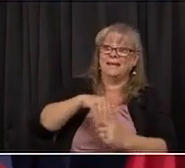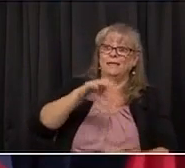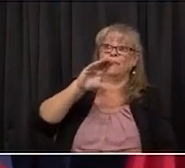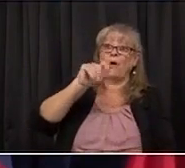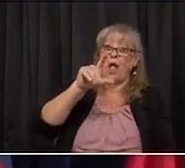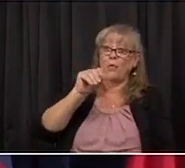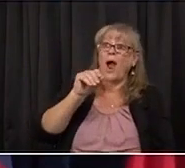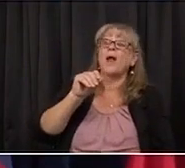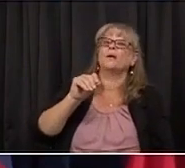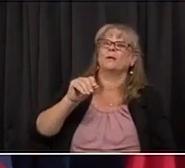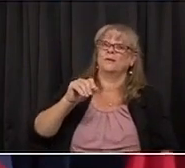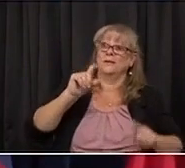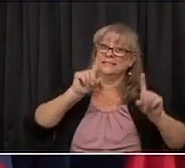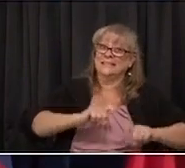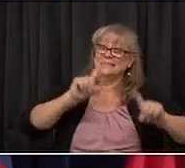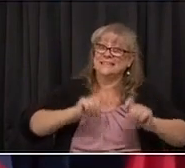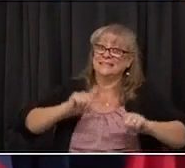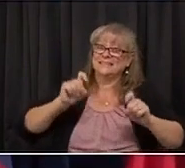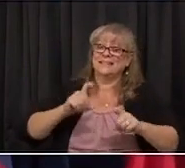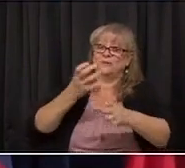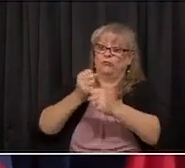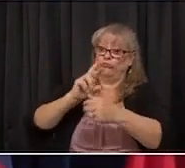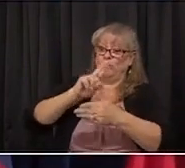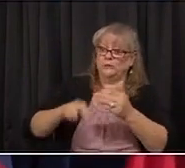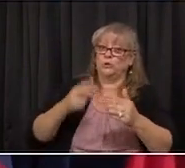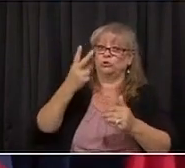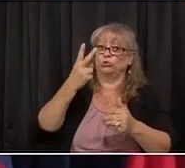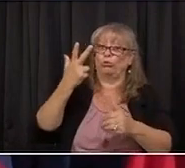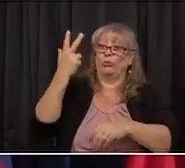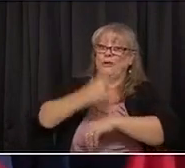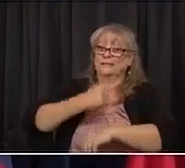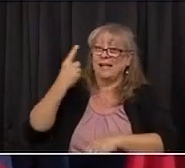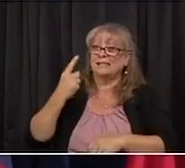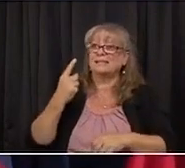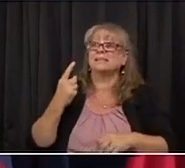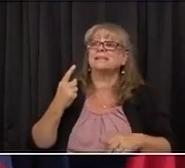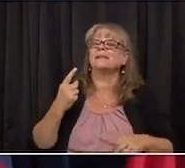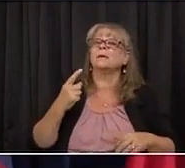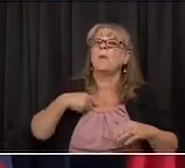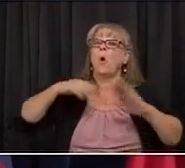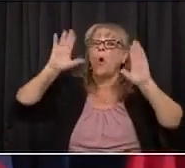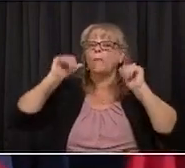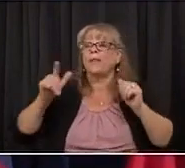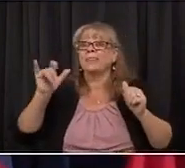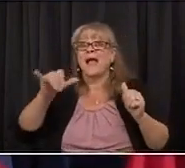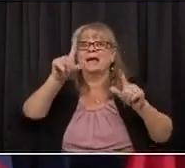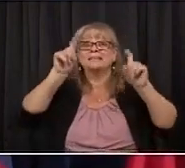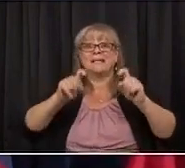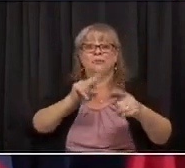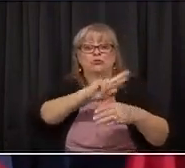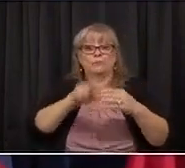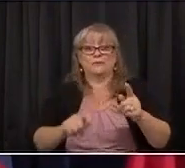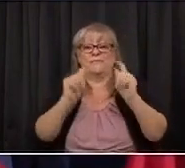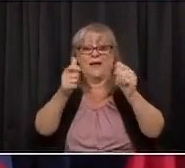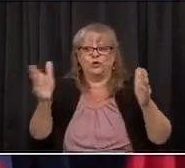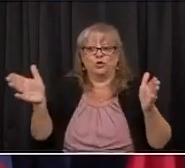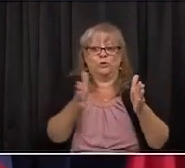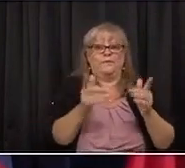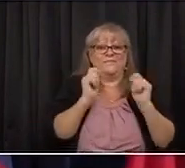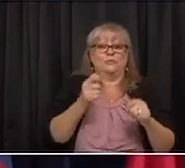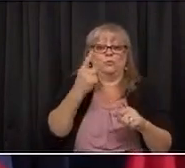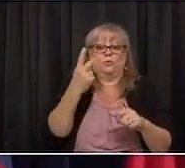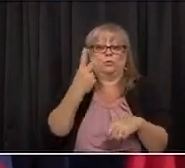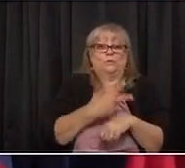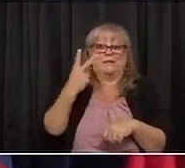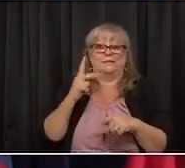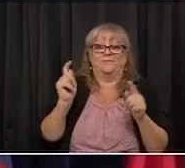is at 3 to 4 days and hopes to be back down to 2 to 3 days. But the bulk of the number of those tests from last week were shipped to national